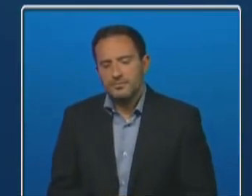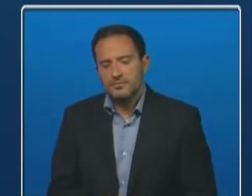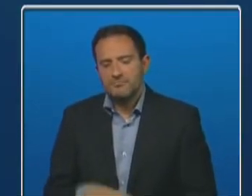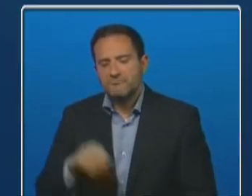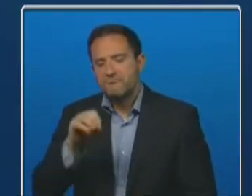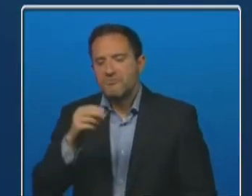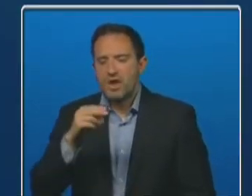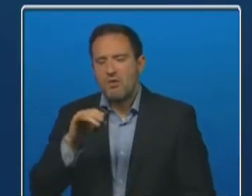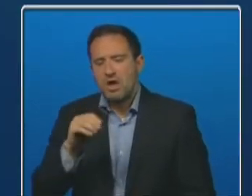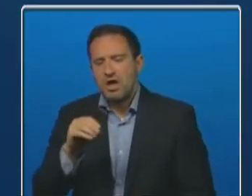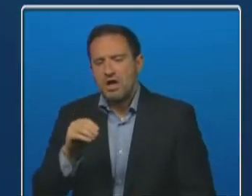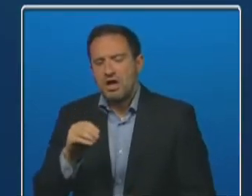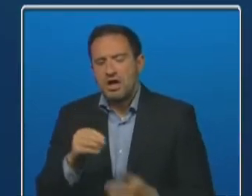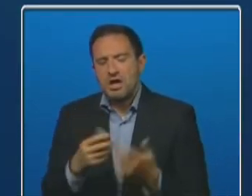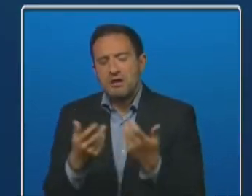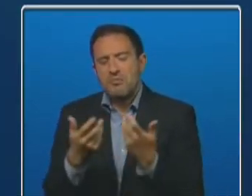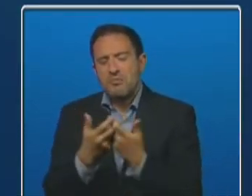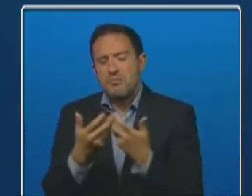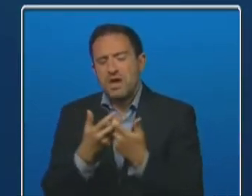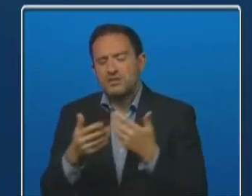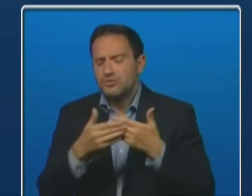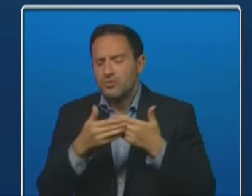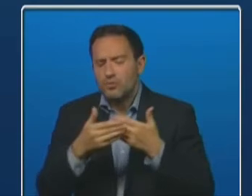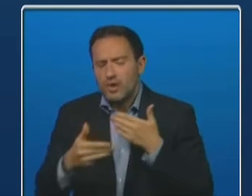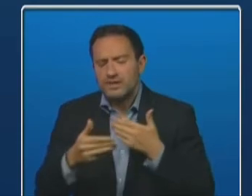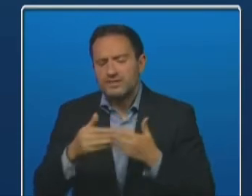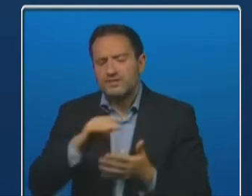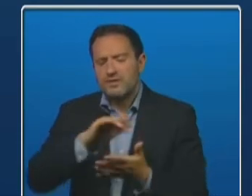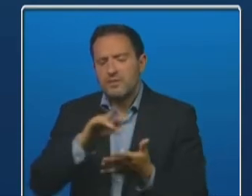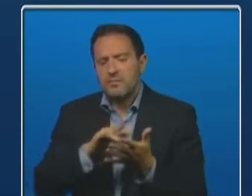matches up with the rest of the Midwest?